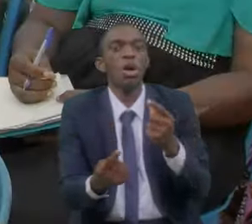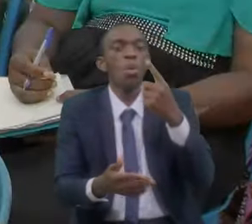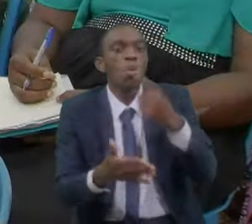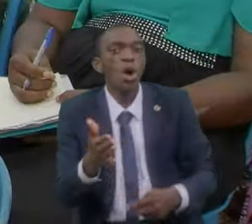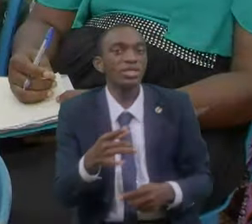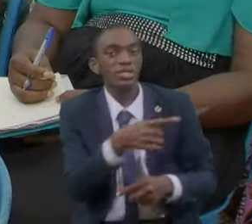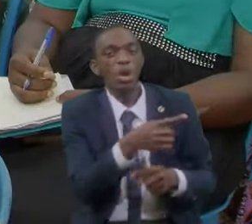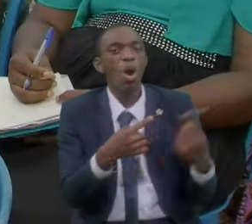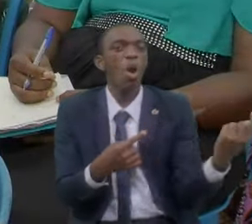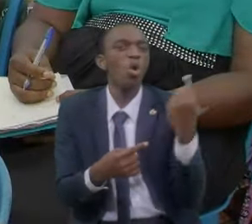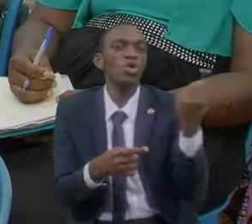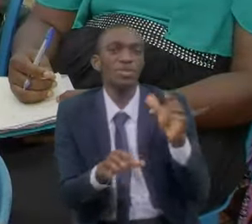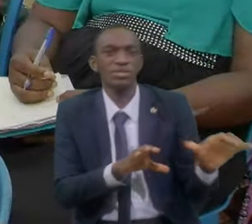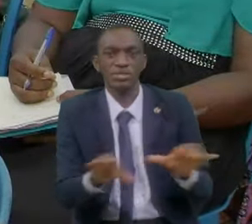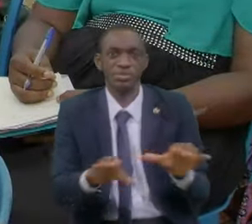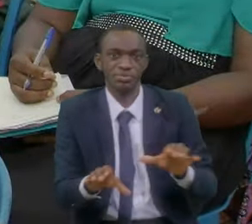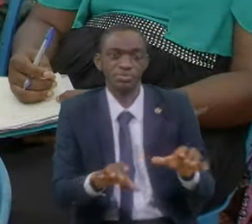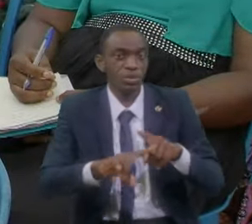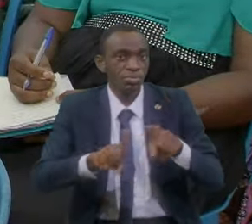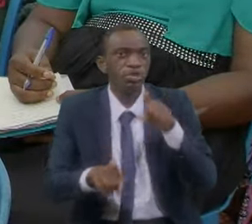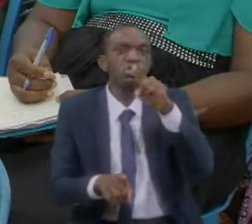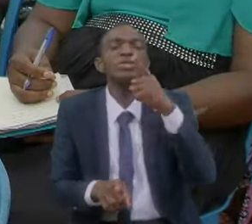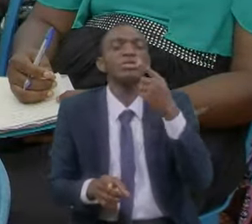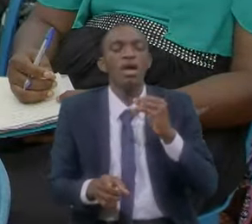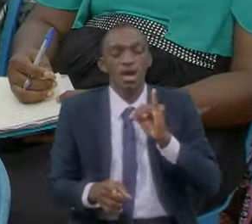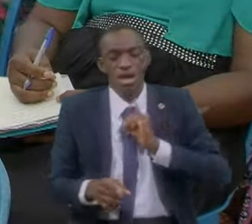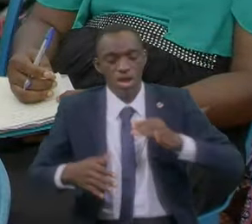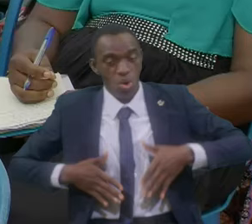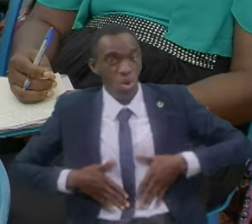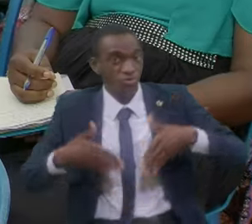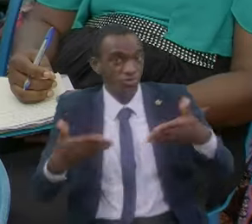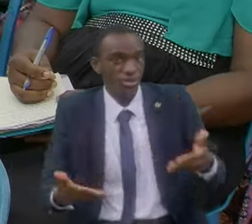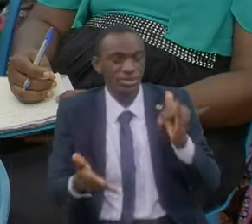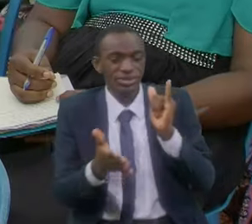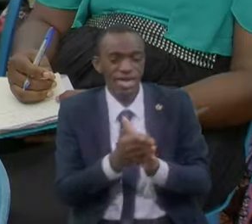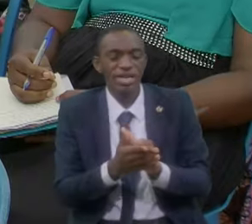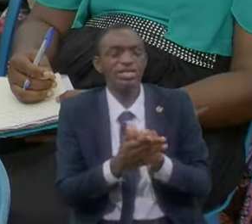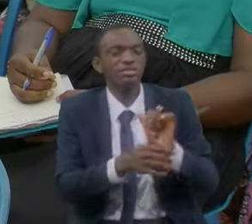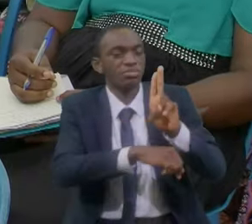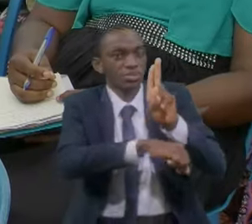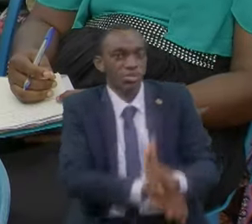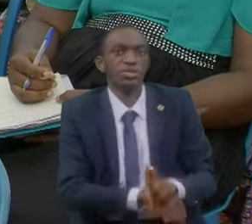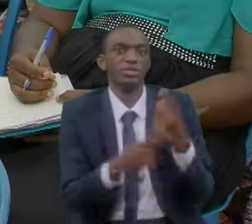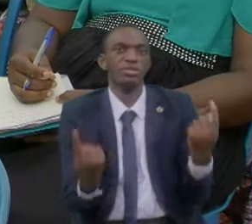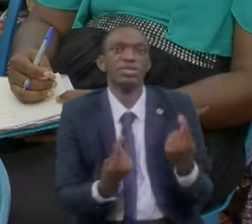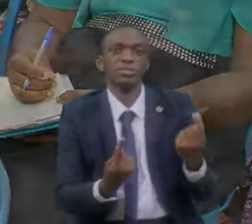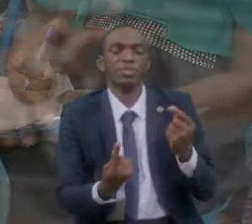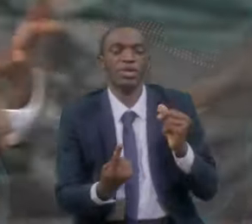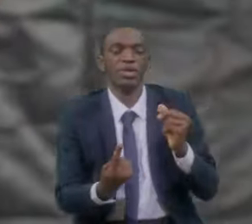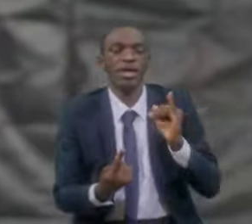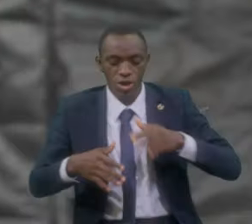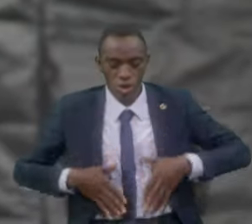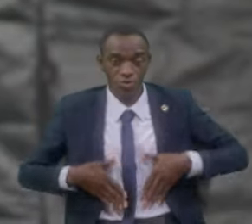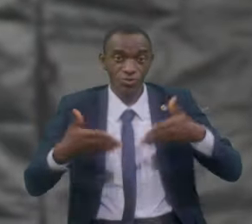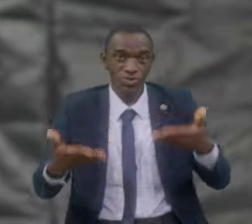But you see, I confess that besetting sin. I confess